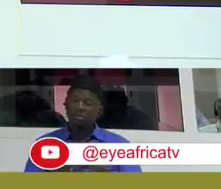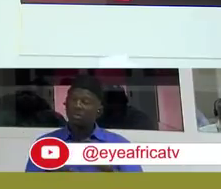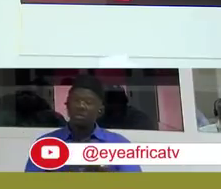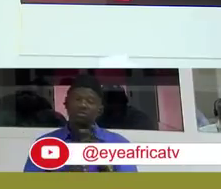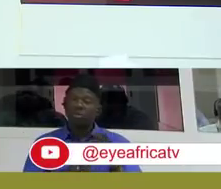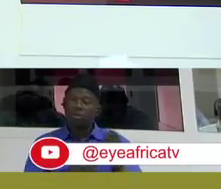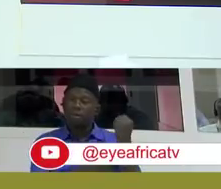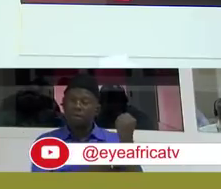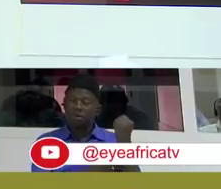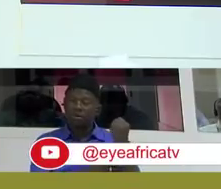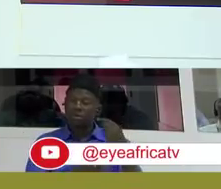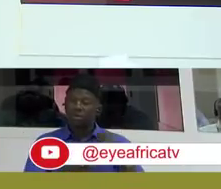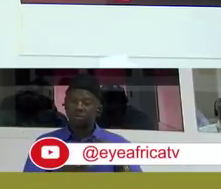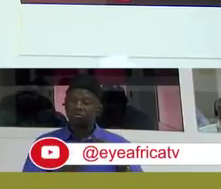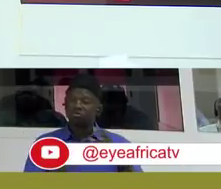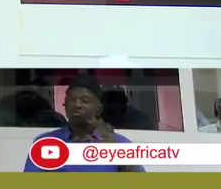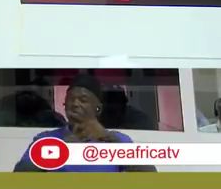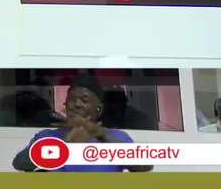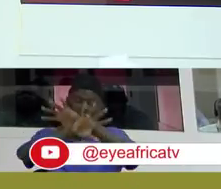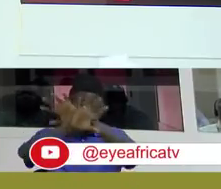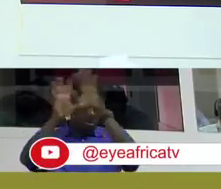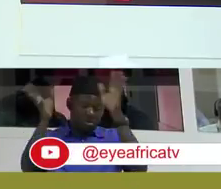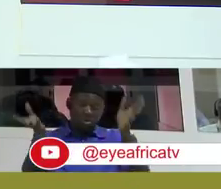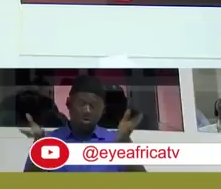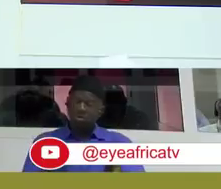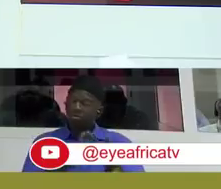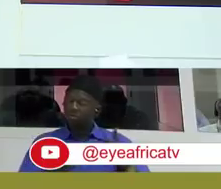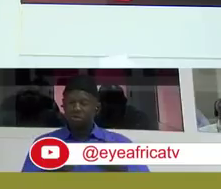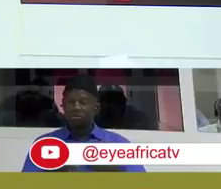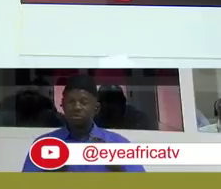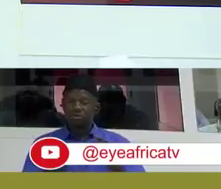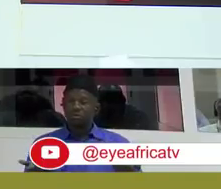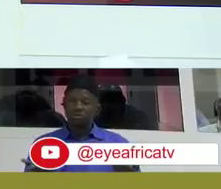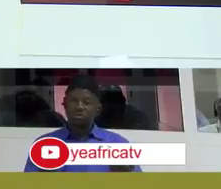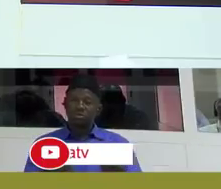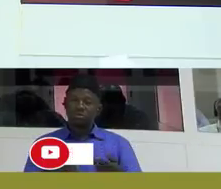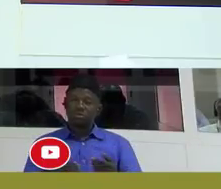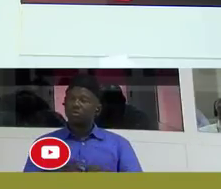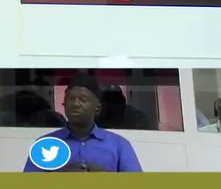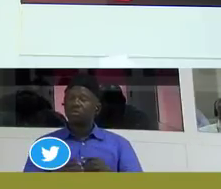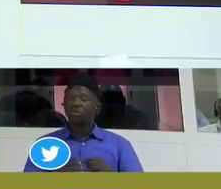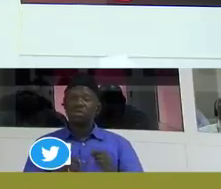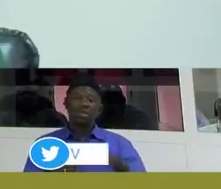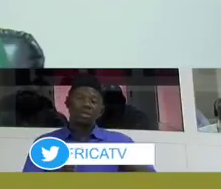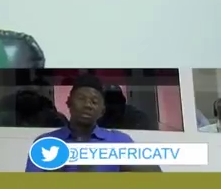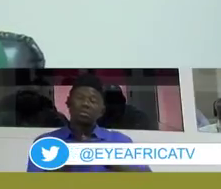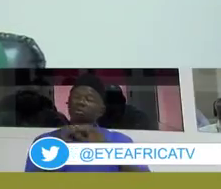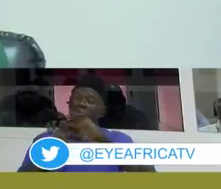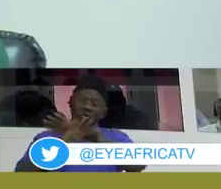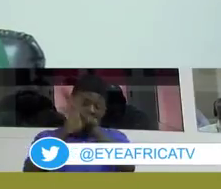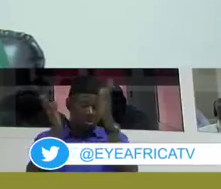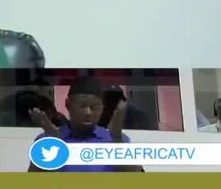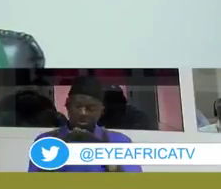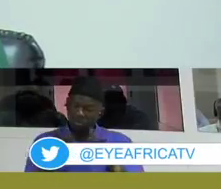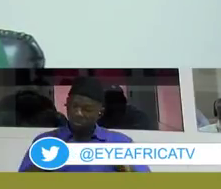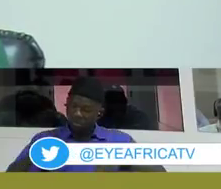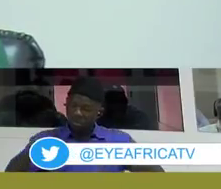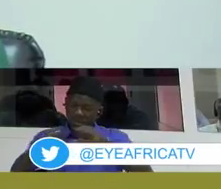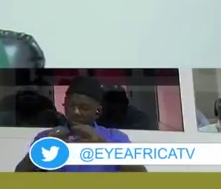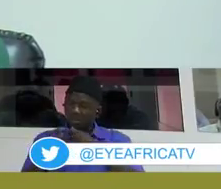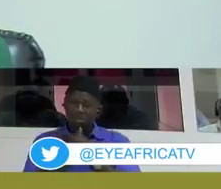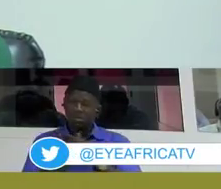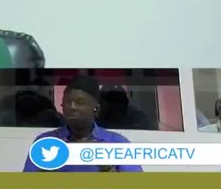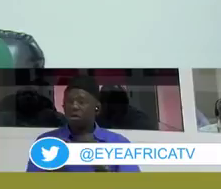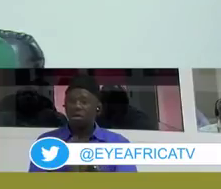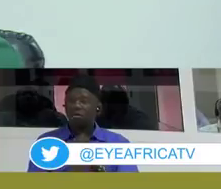proportion. So in all areas, they lacked sufficient powers to take